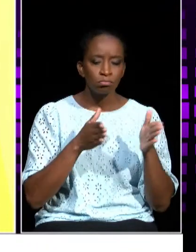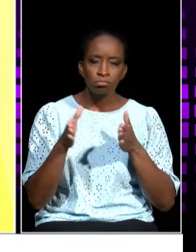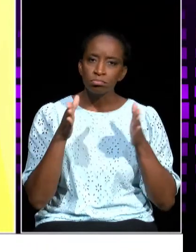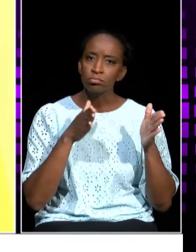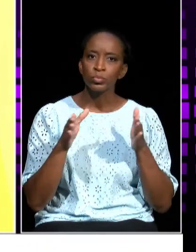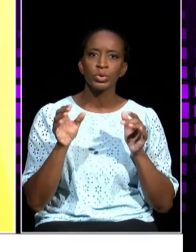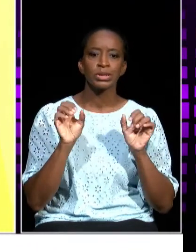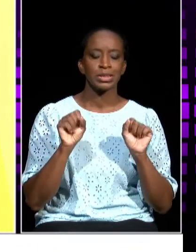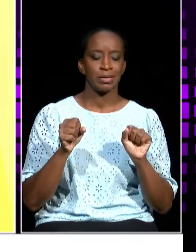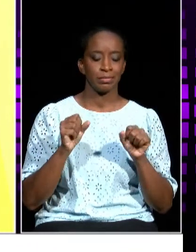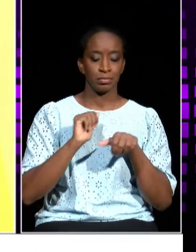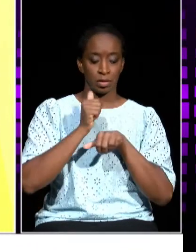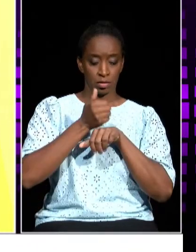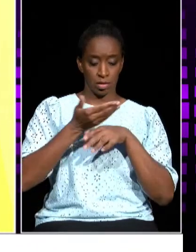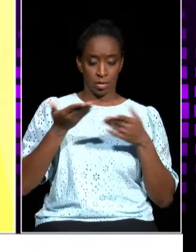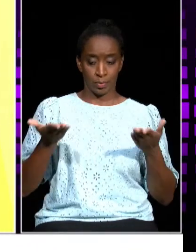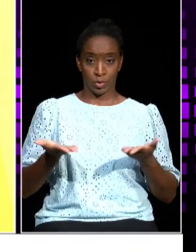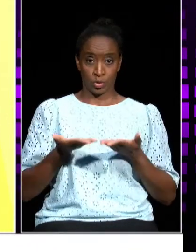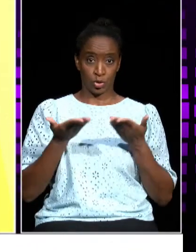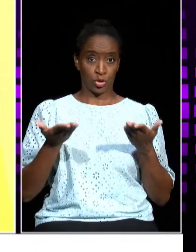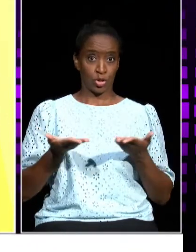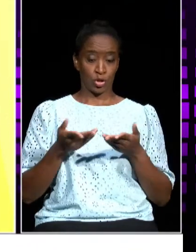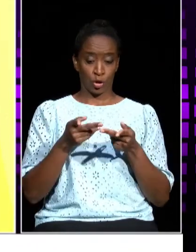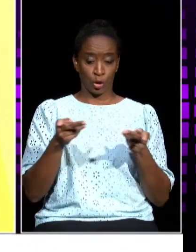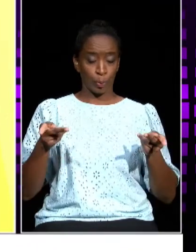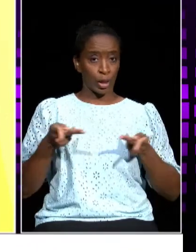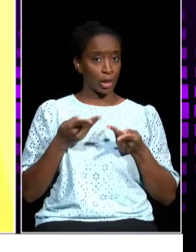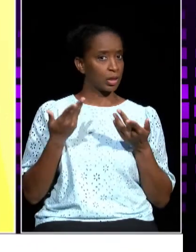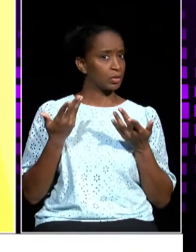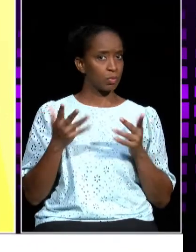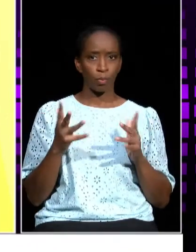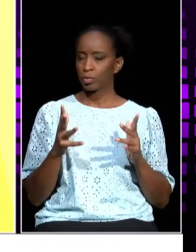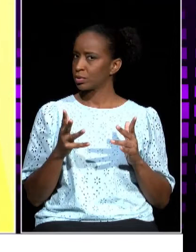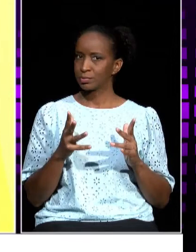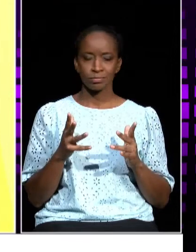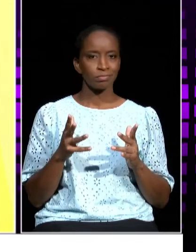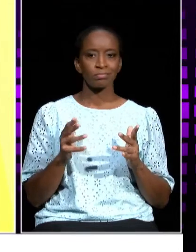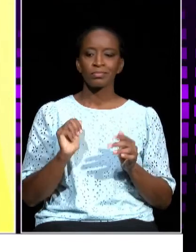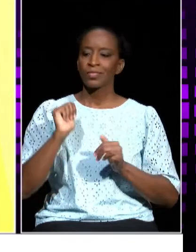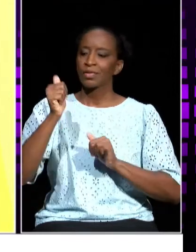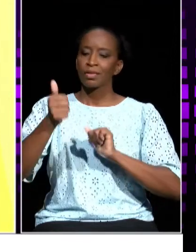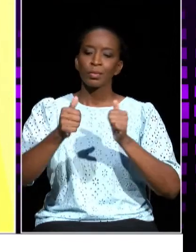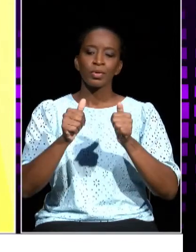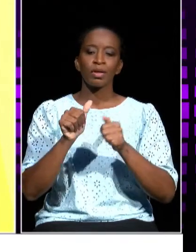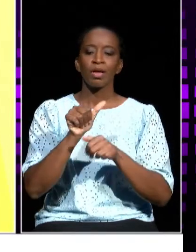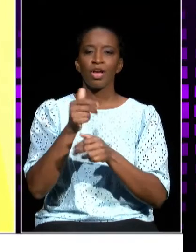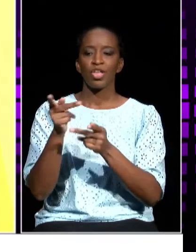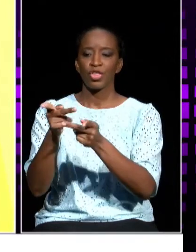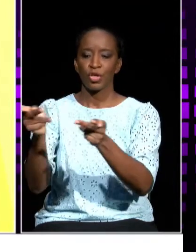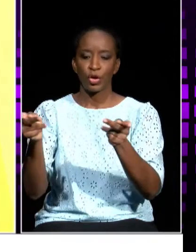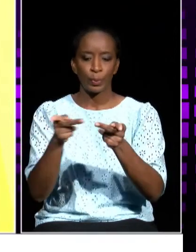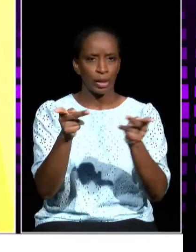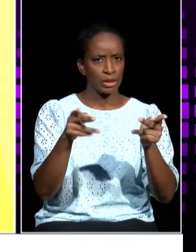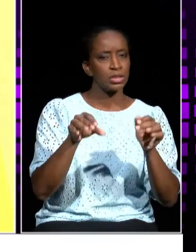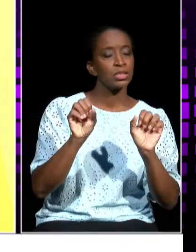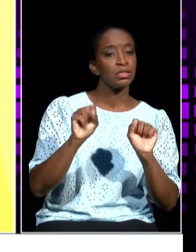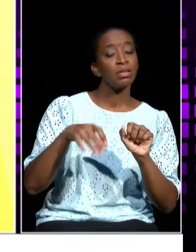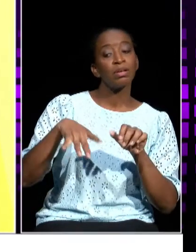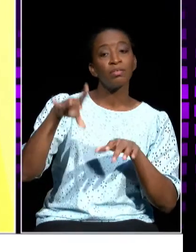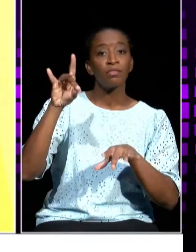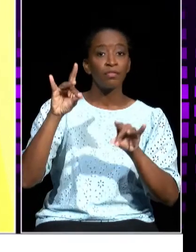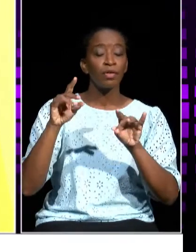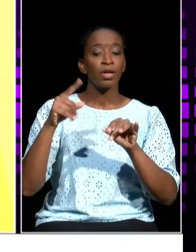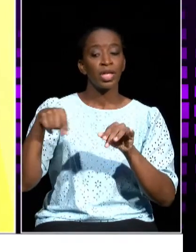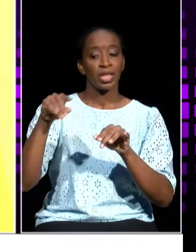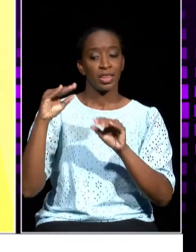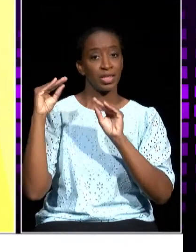long as we can find those facilitators who will come in and do the job that we require them to do, then we will expand this program.